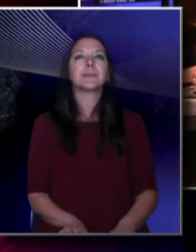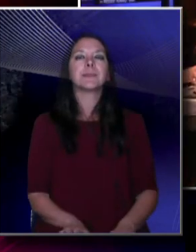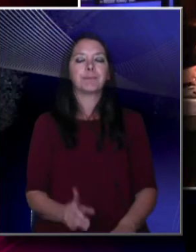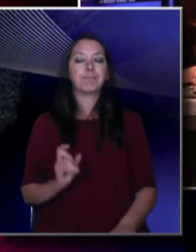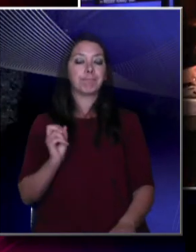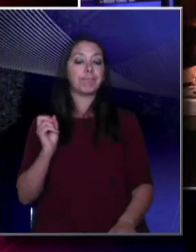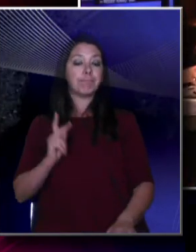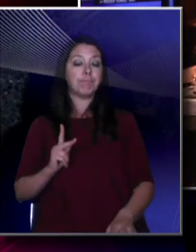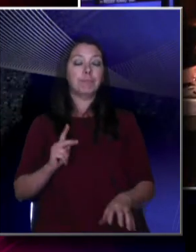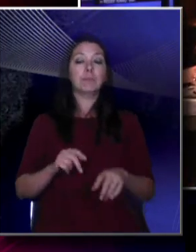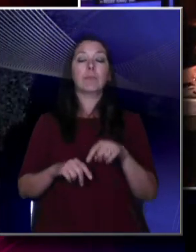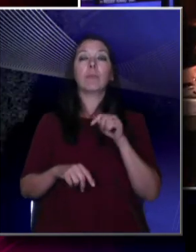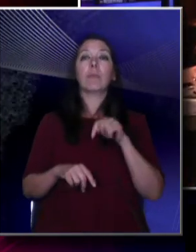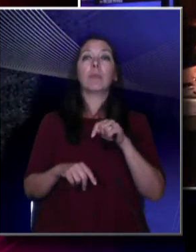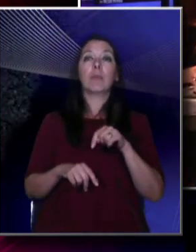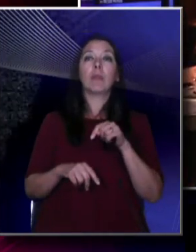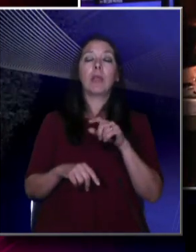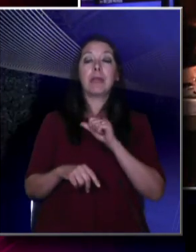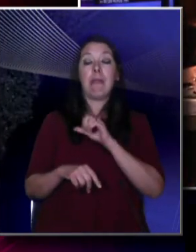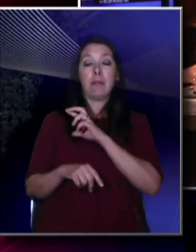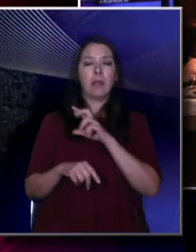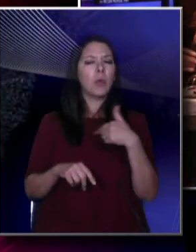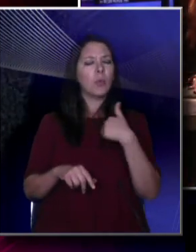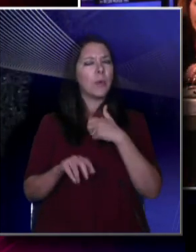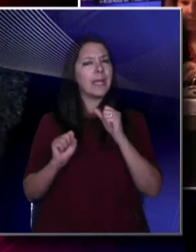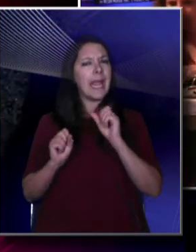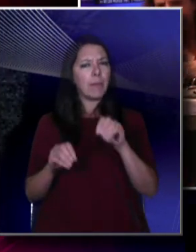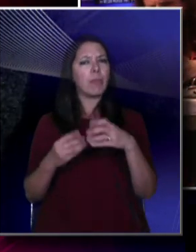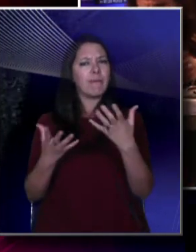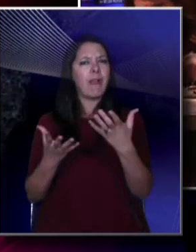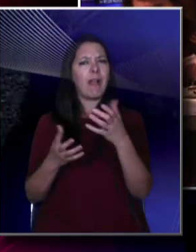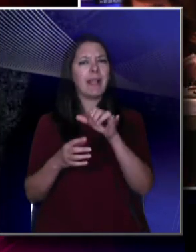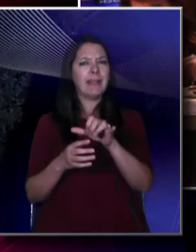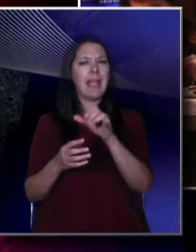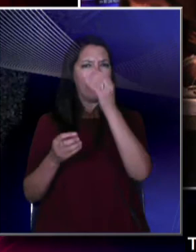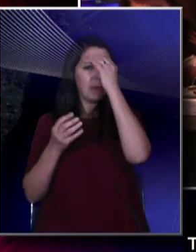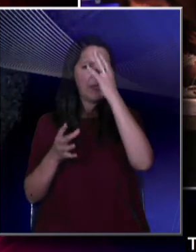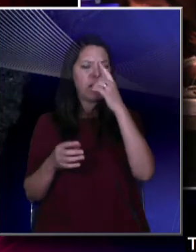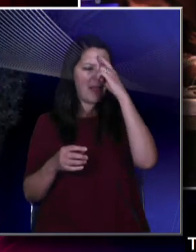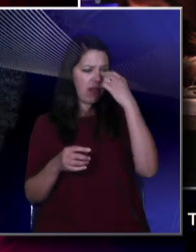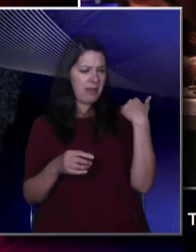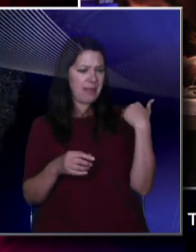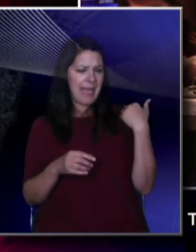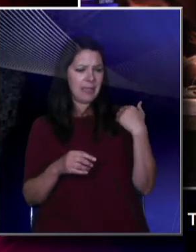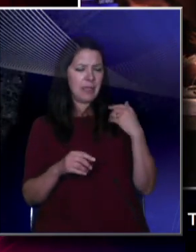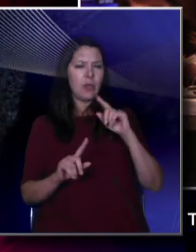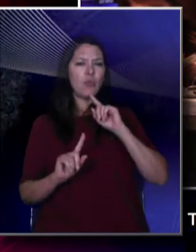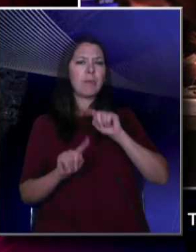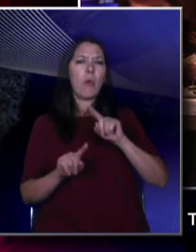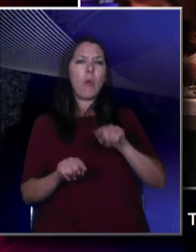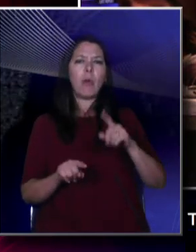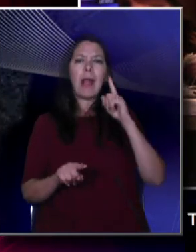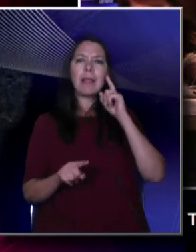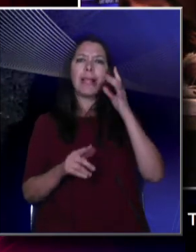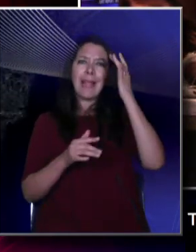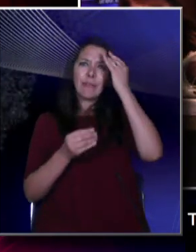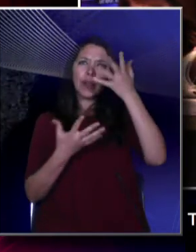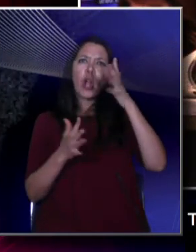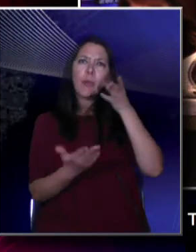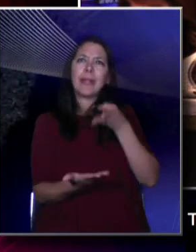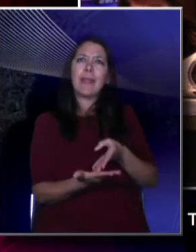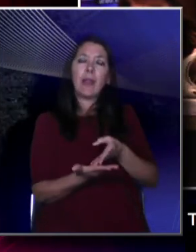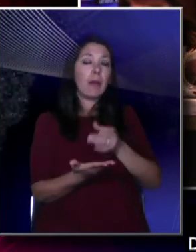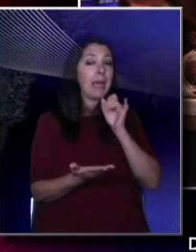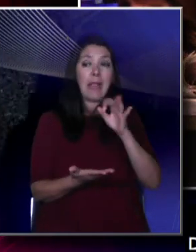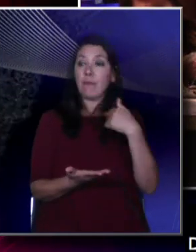We can provide that. I thought we included that in our last report, and I'll double check. If we didn't, then